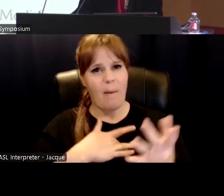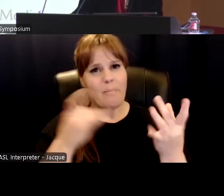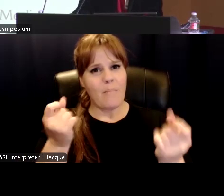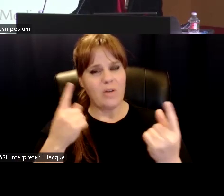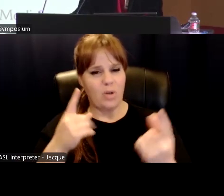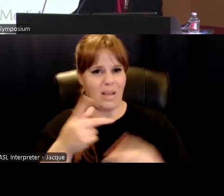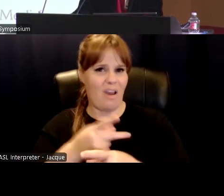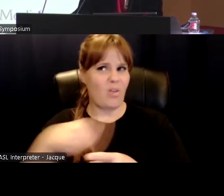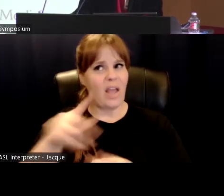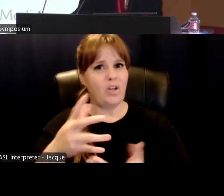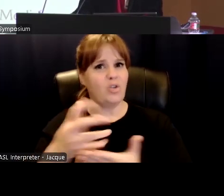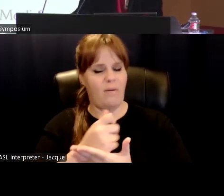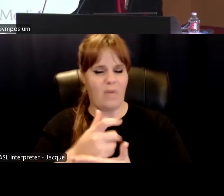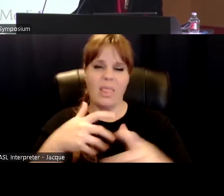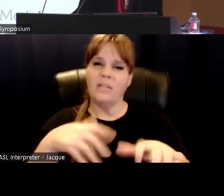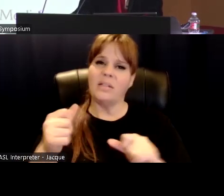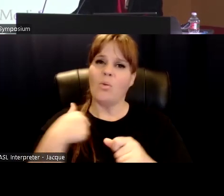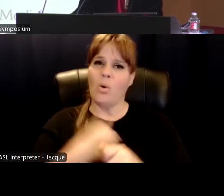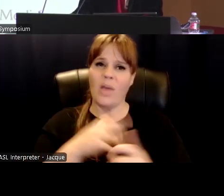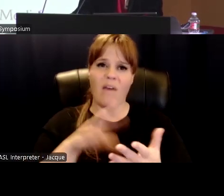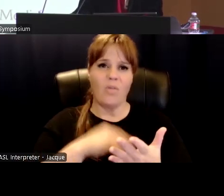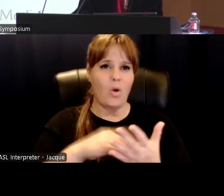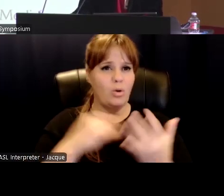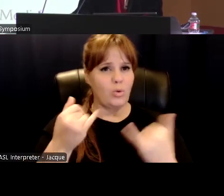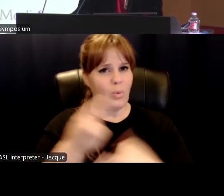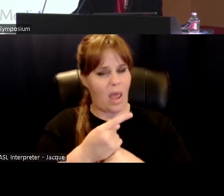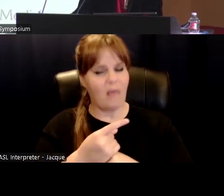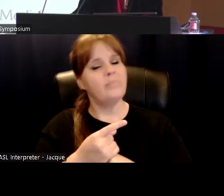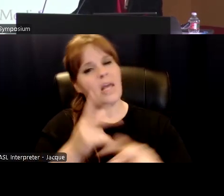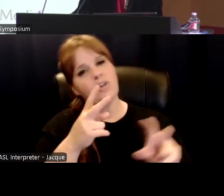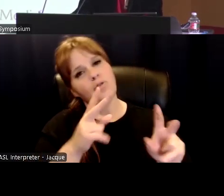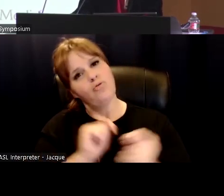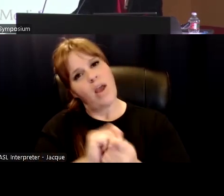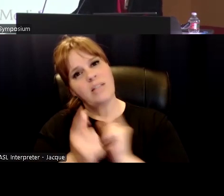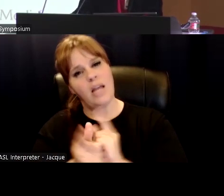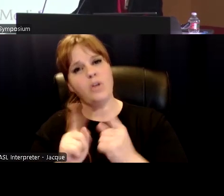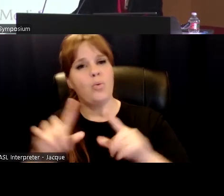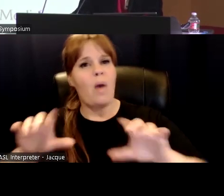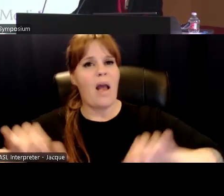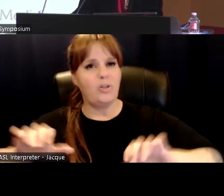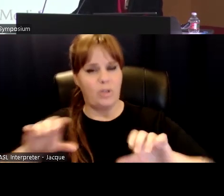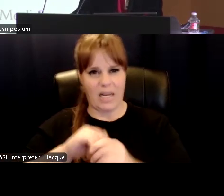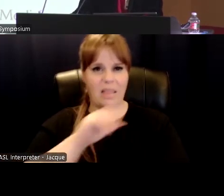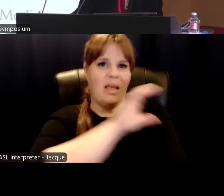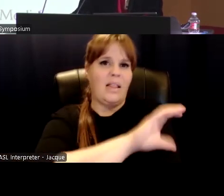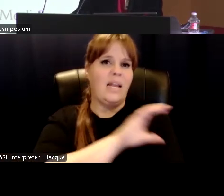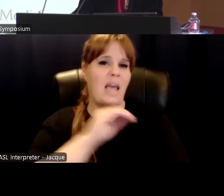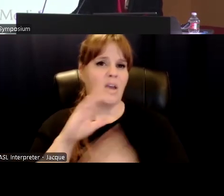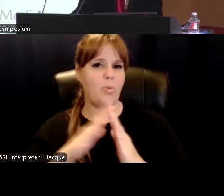deserve. Let's take what we have learned today and translate it into action in our clinic and the